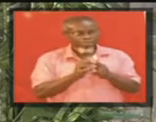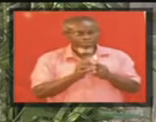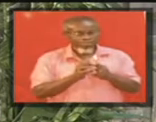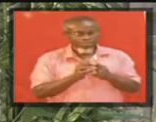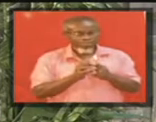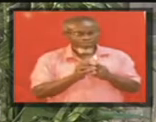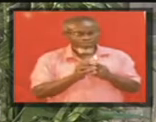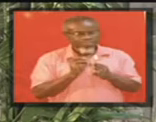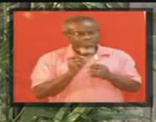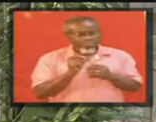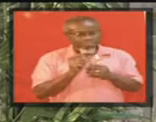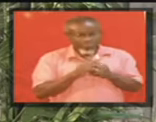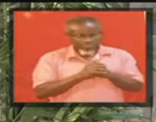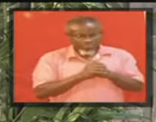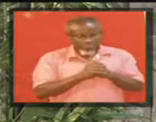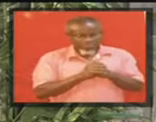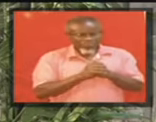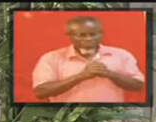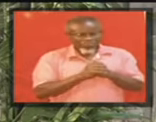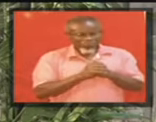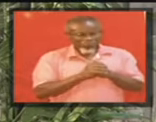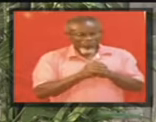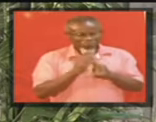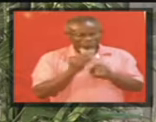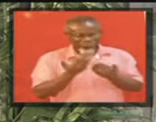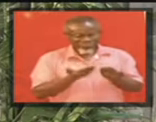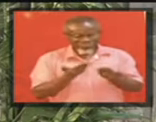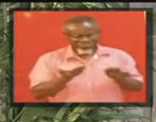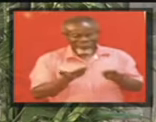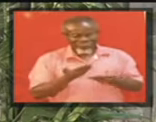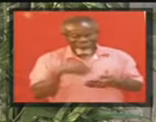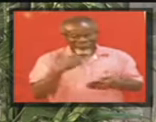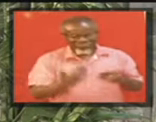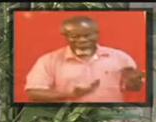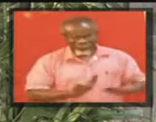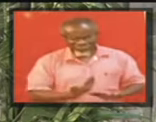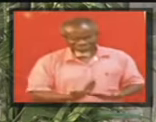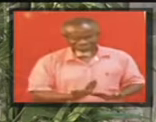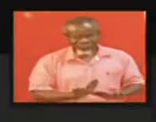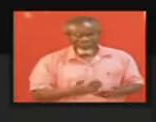Okay, I'm seeing that Mr. Superville is trying. Oh, here we go. Good morning, Mr. Superville.